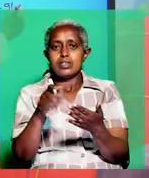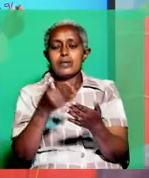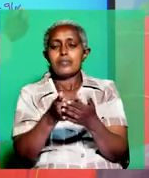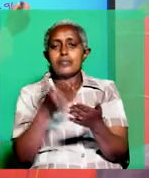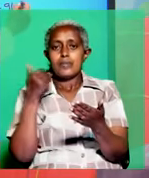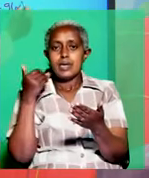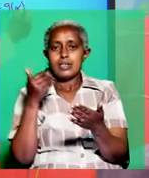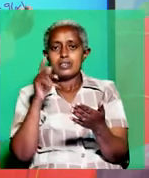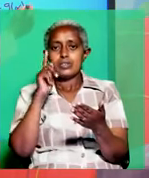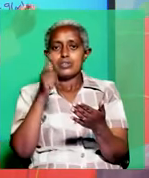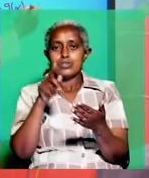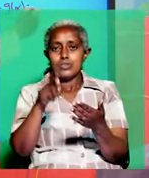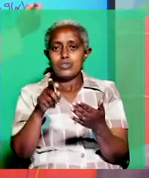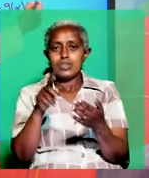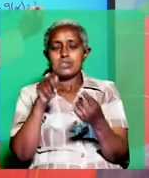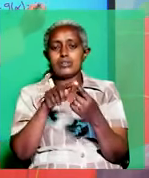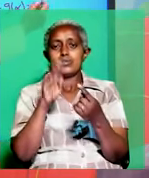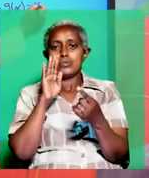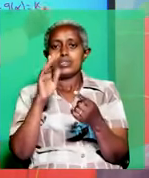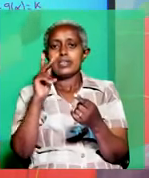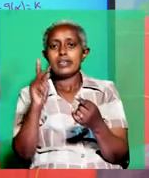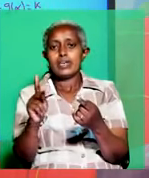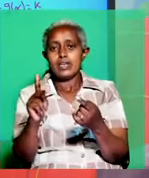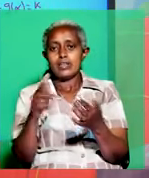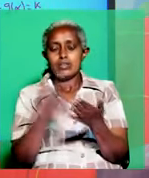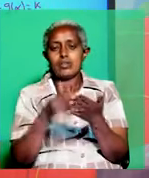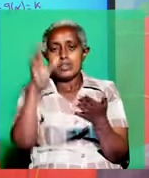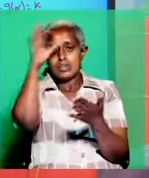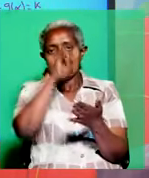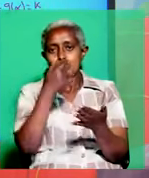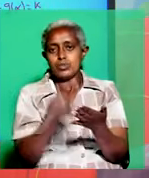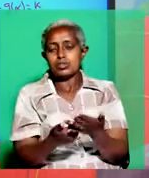minus g of x to be k. We assume this.